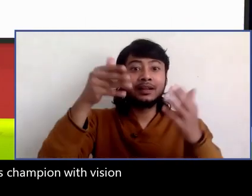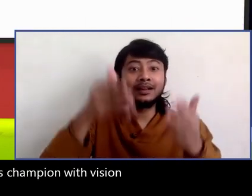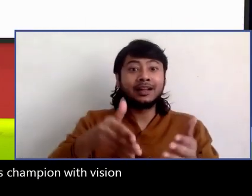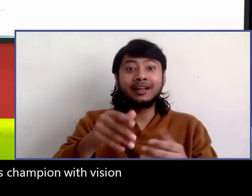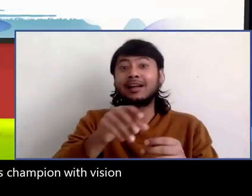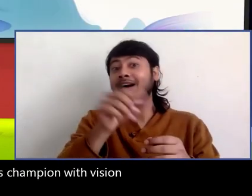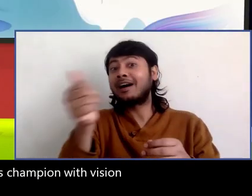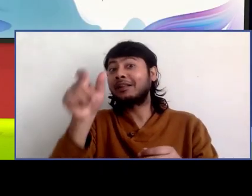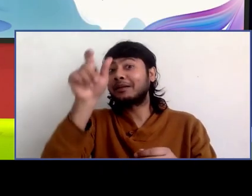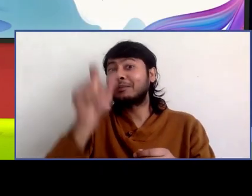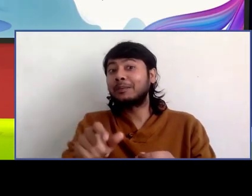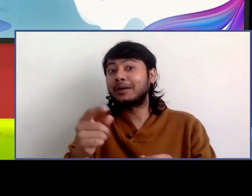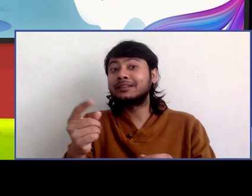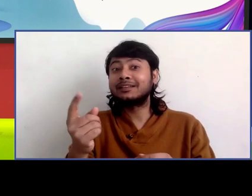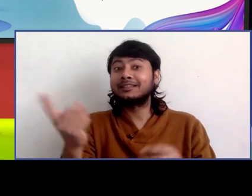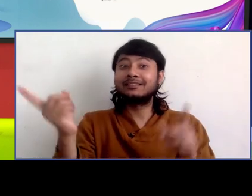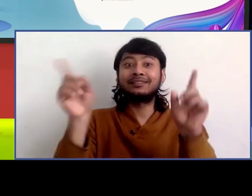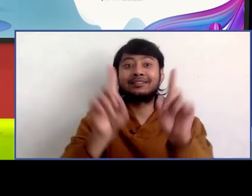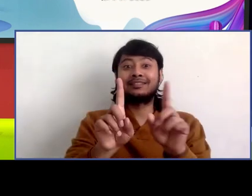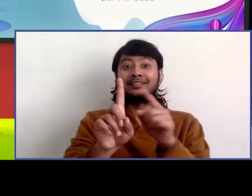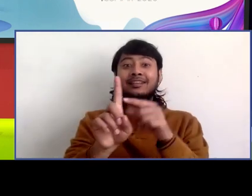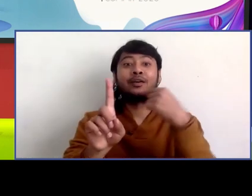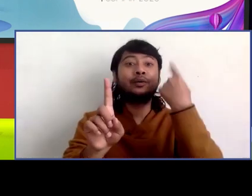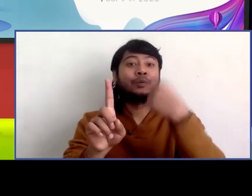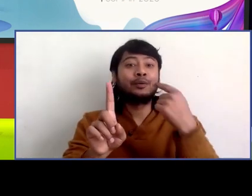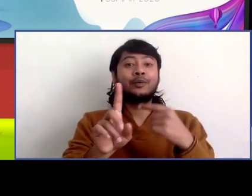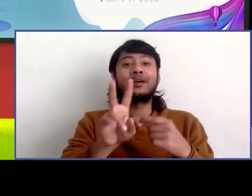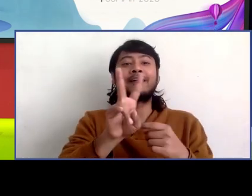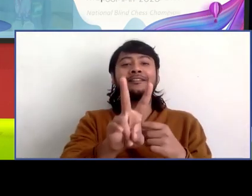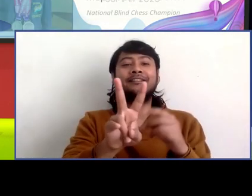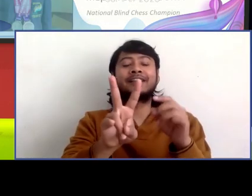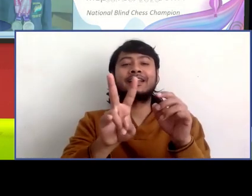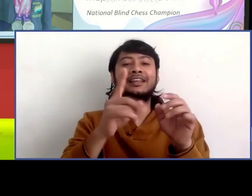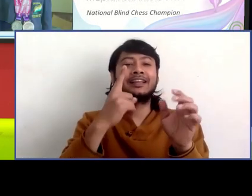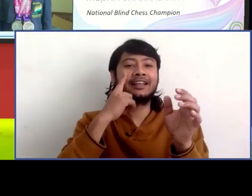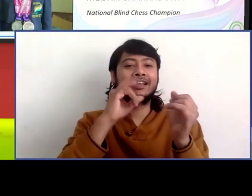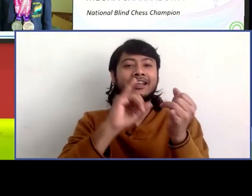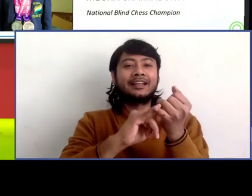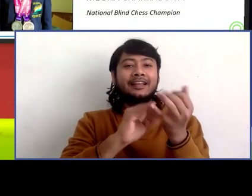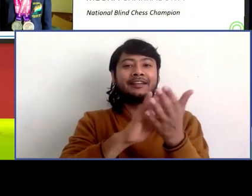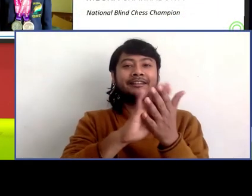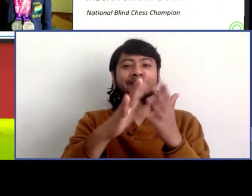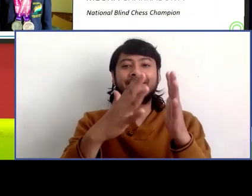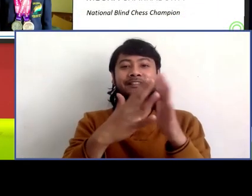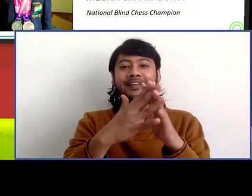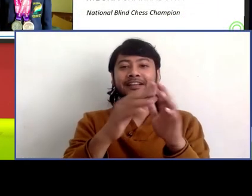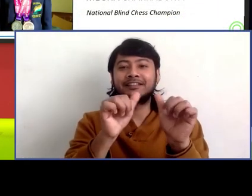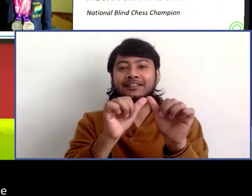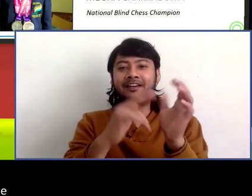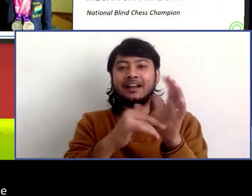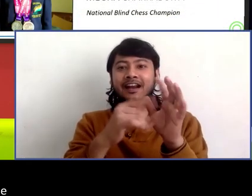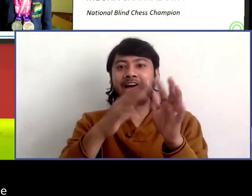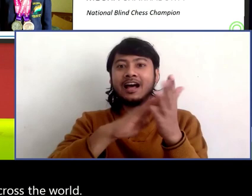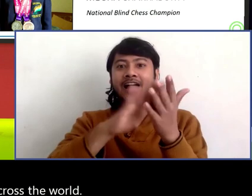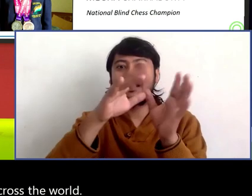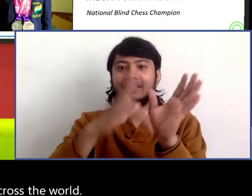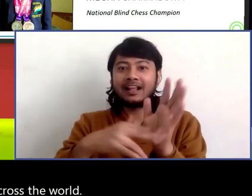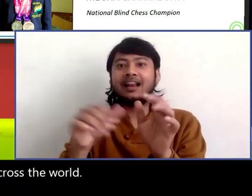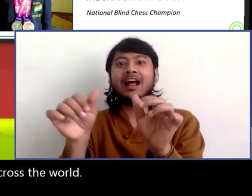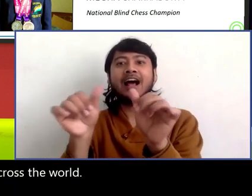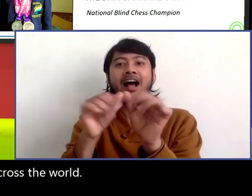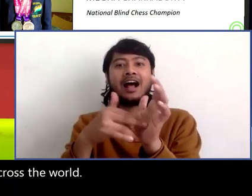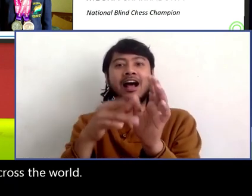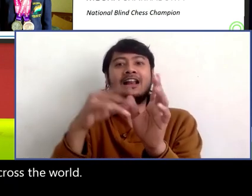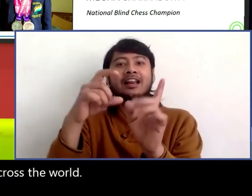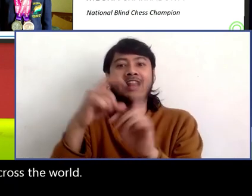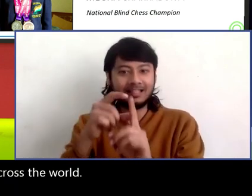us know and is synonymous with chess across the world. The first recipient of Rajiv Gandhi Khel Ratna